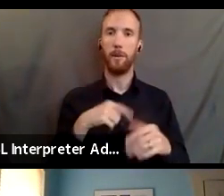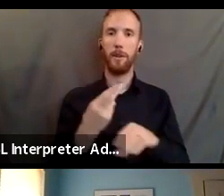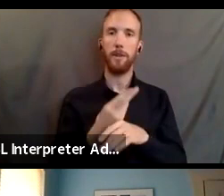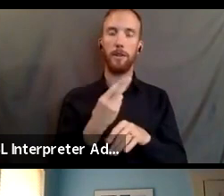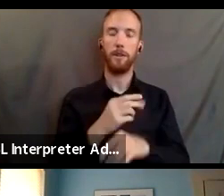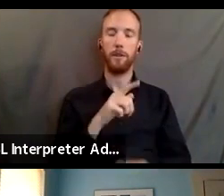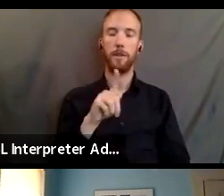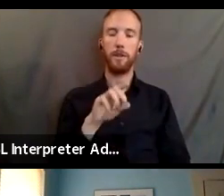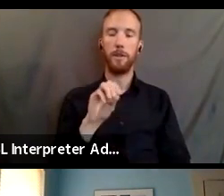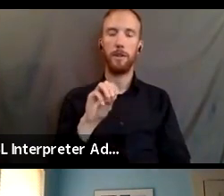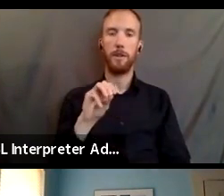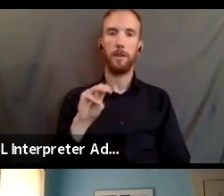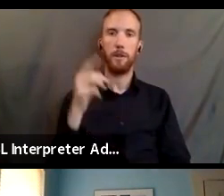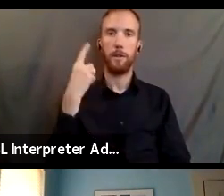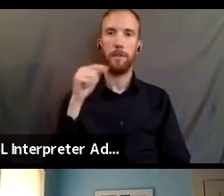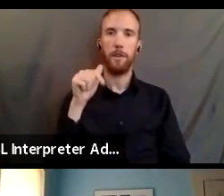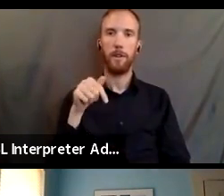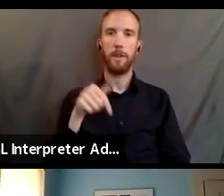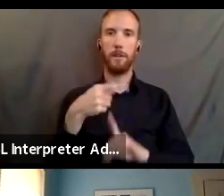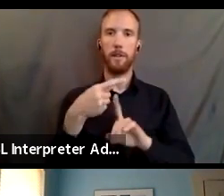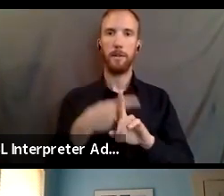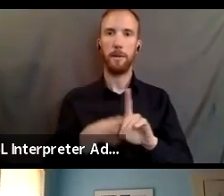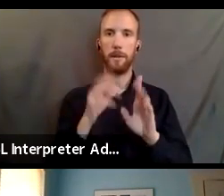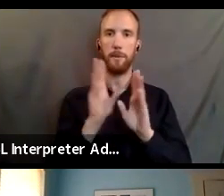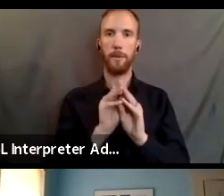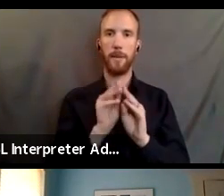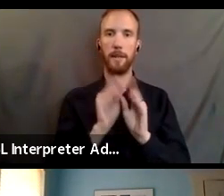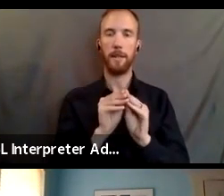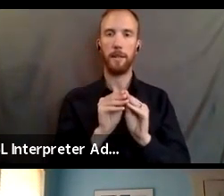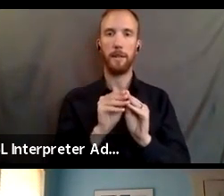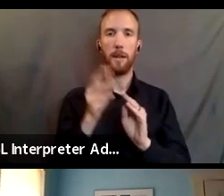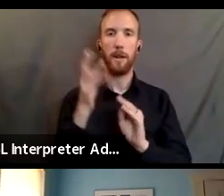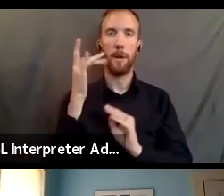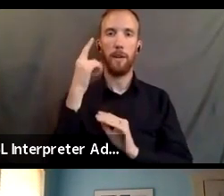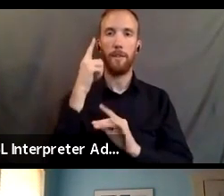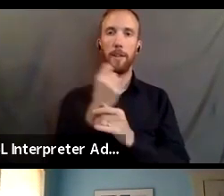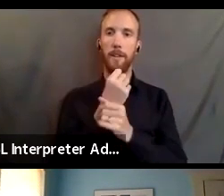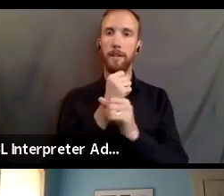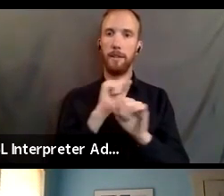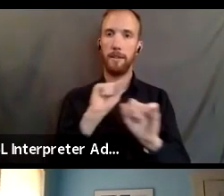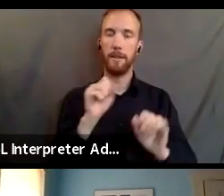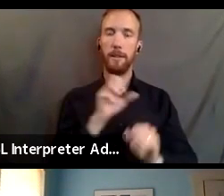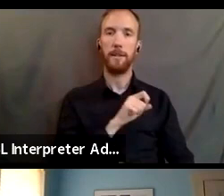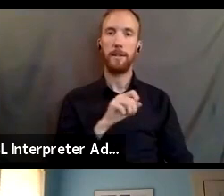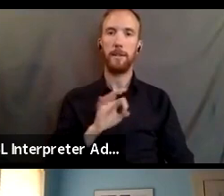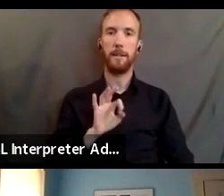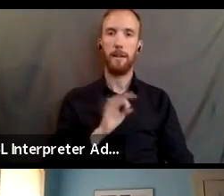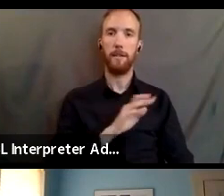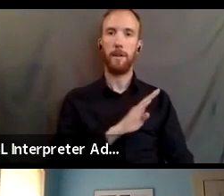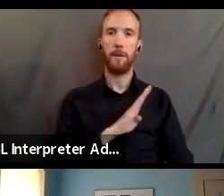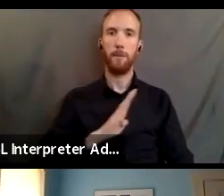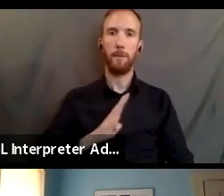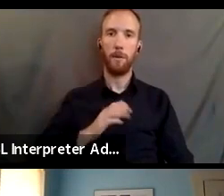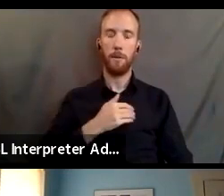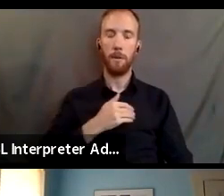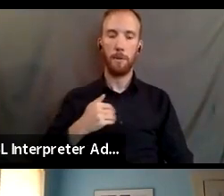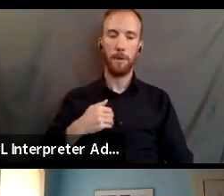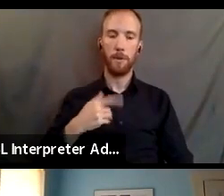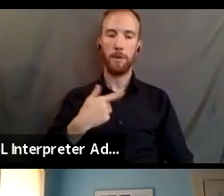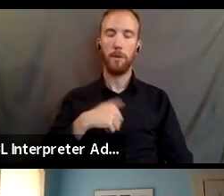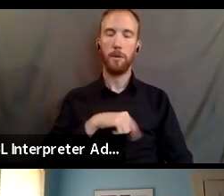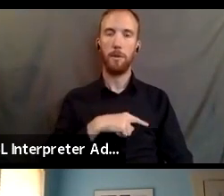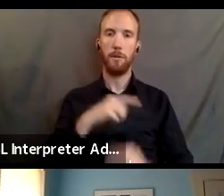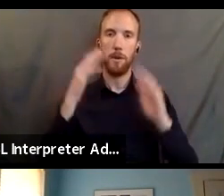meeting out of an abundance of caution for staff and board members we are hoping that the coming